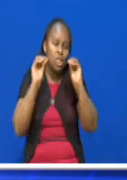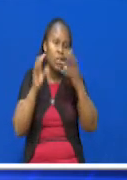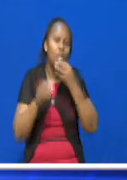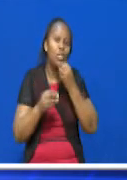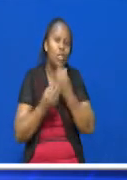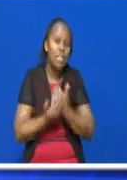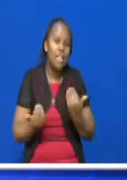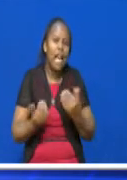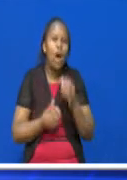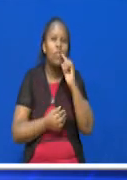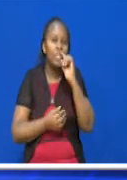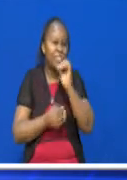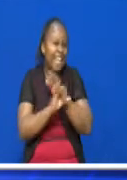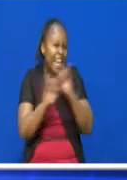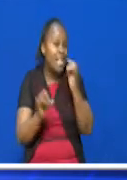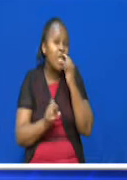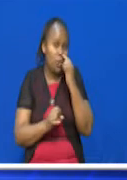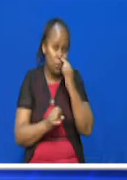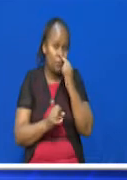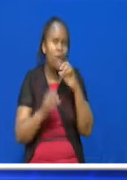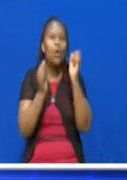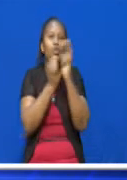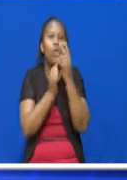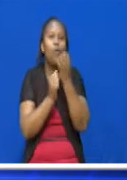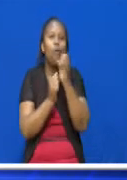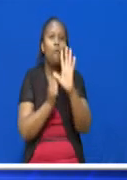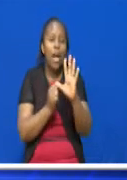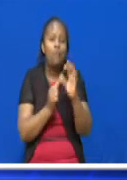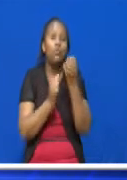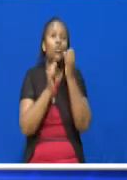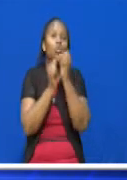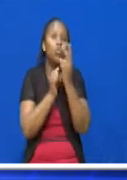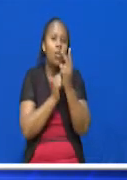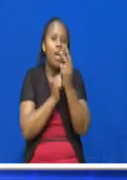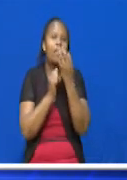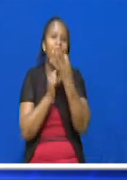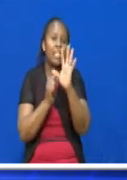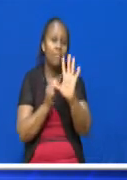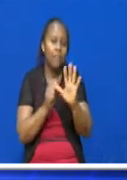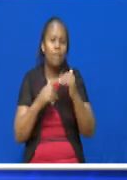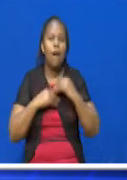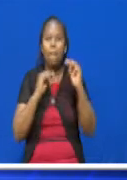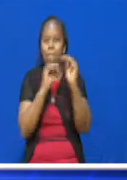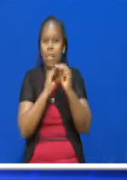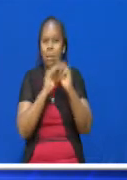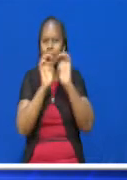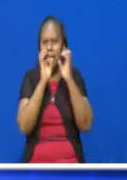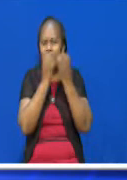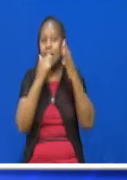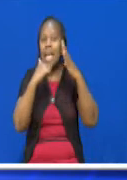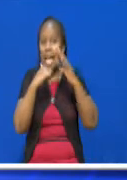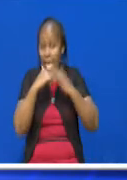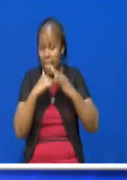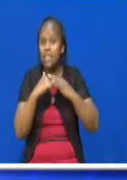to clean the nose. From 12:05 to 12:35, we'll have mathematics class A. This will be for the